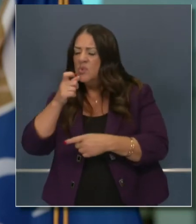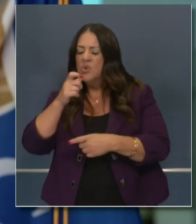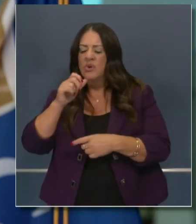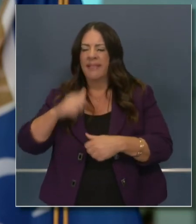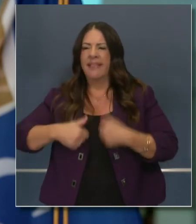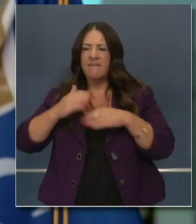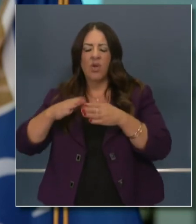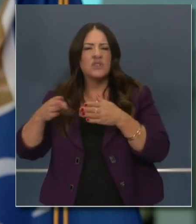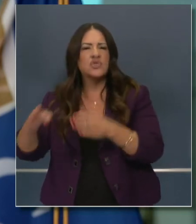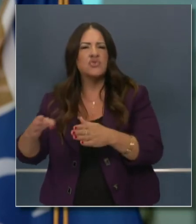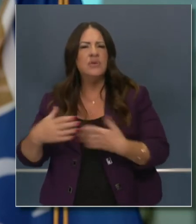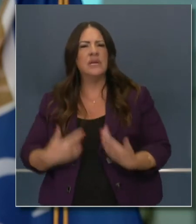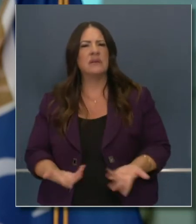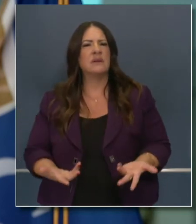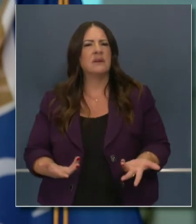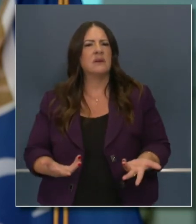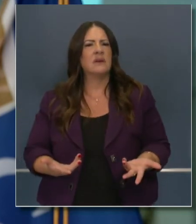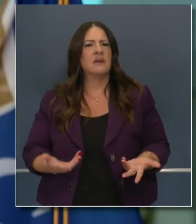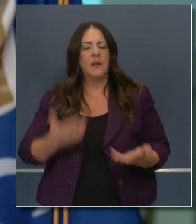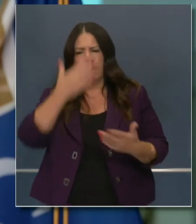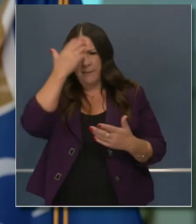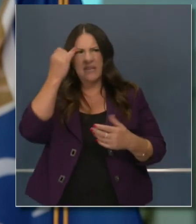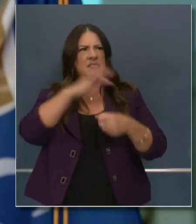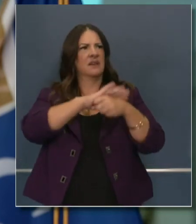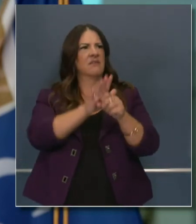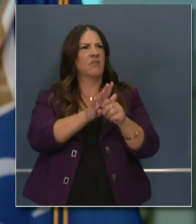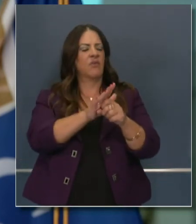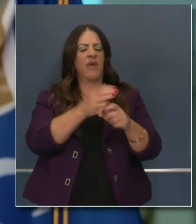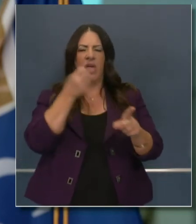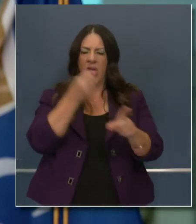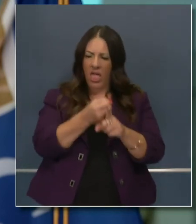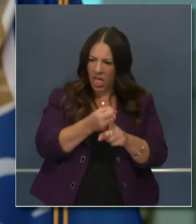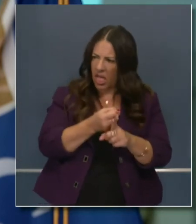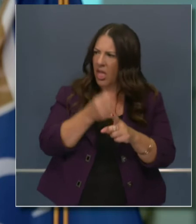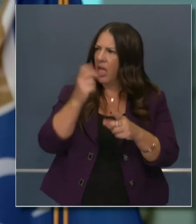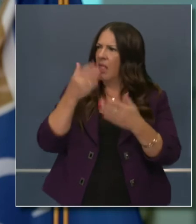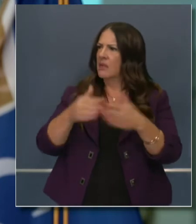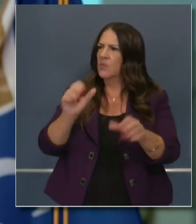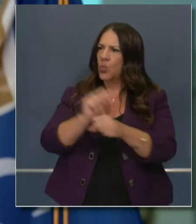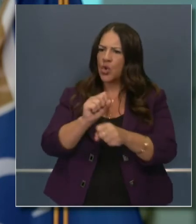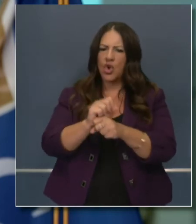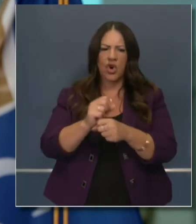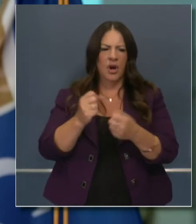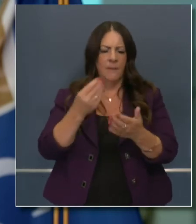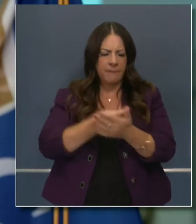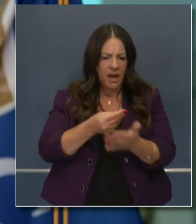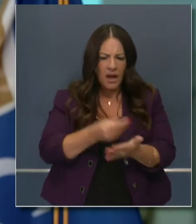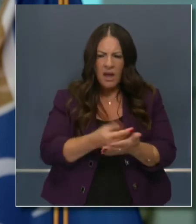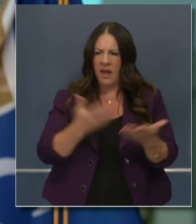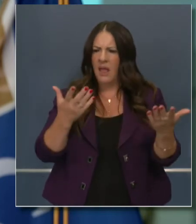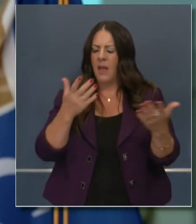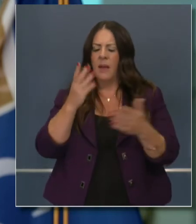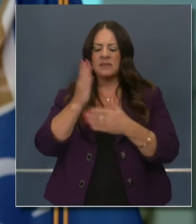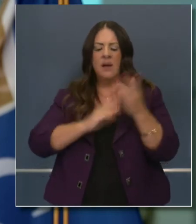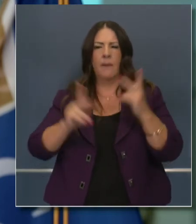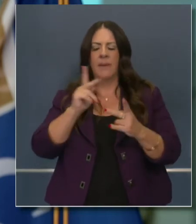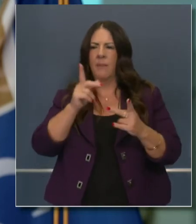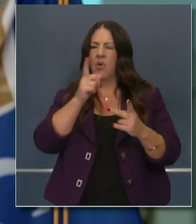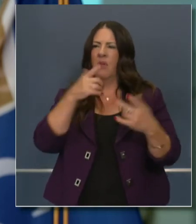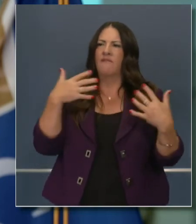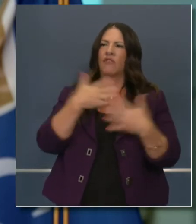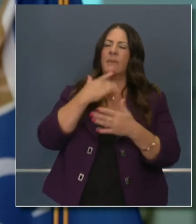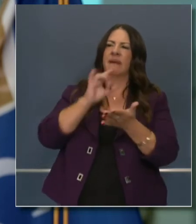of a pandemic-induced recession where they're vulnerable to being evicted or vulnerable